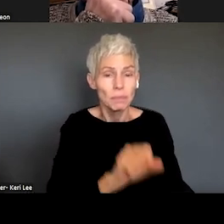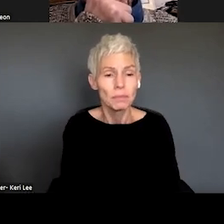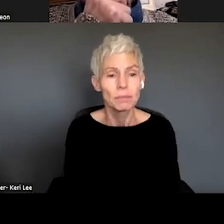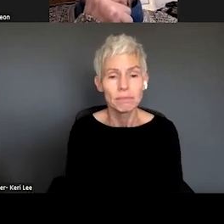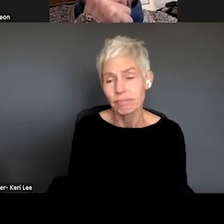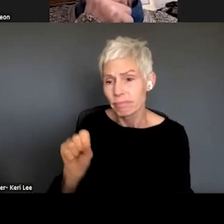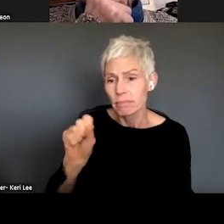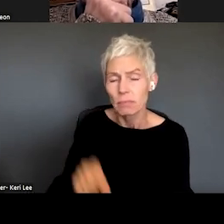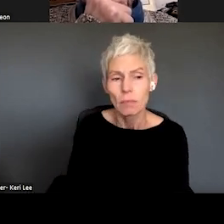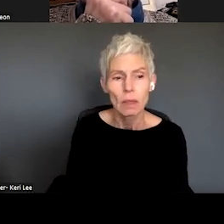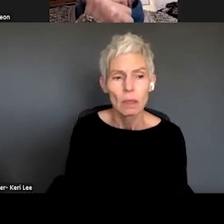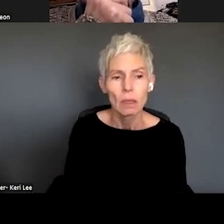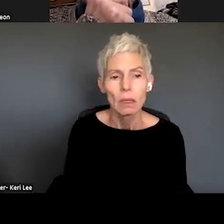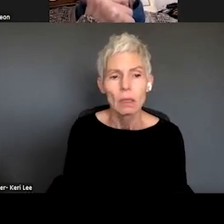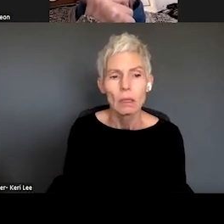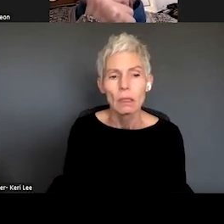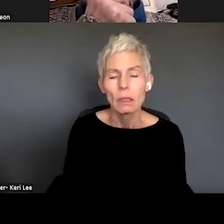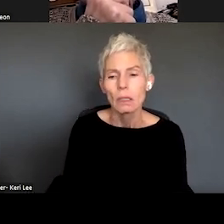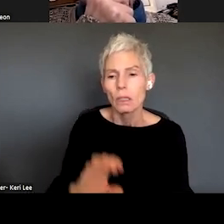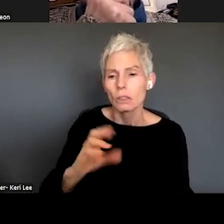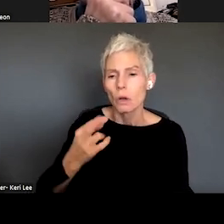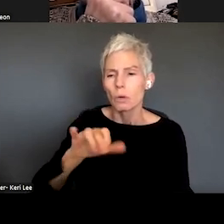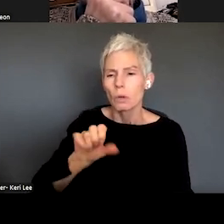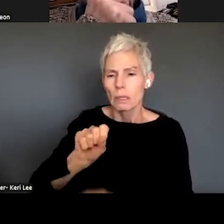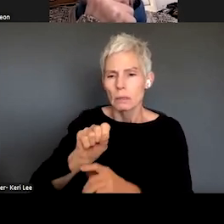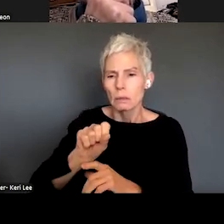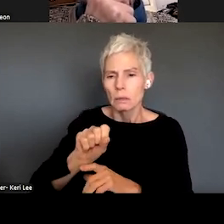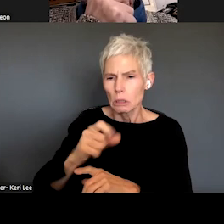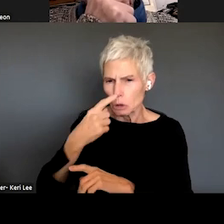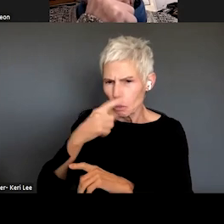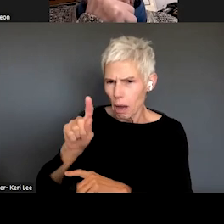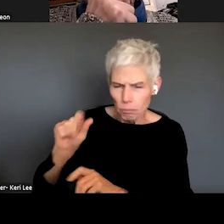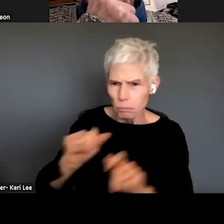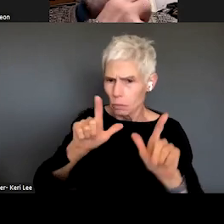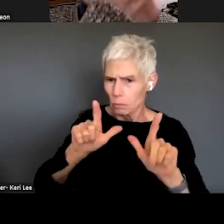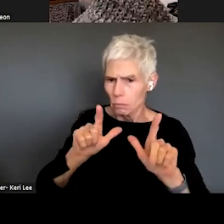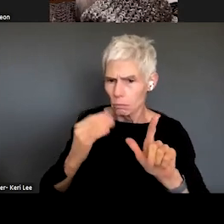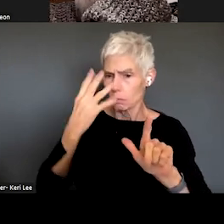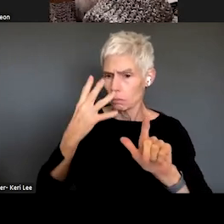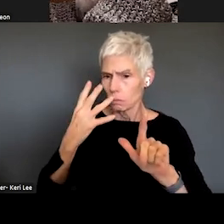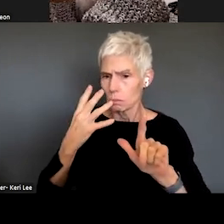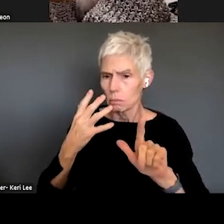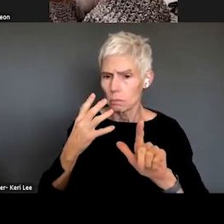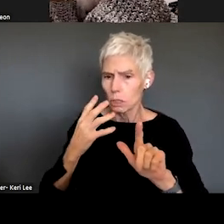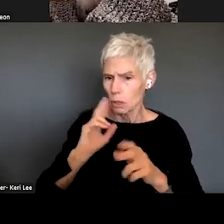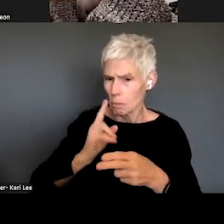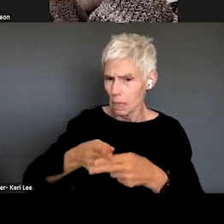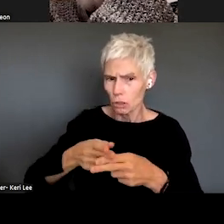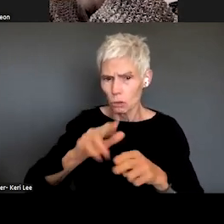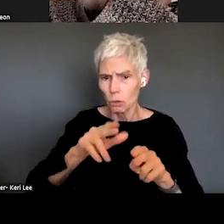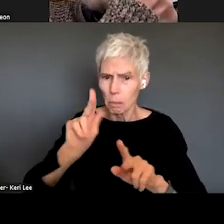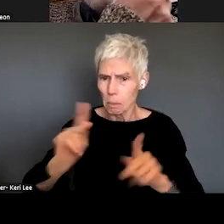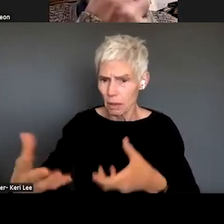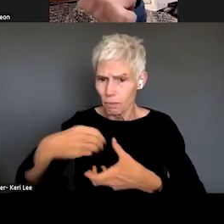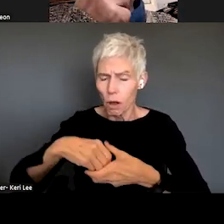Yeah, and then Chris, do you mind popping on and mentioning to the audience really quick that insight that you